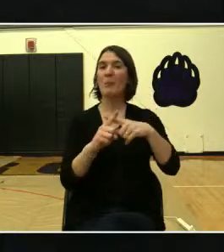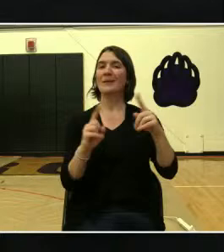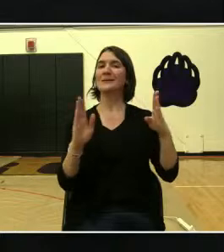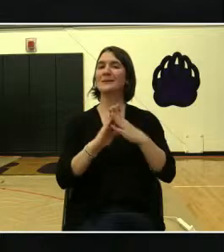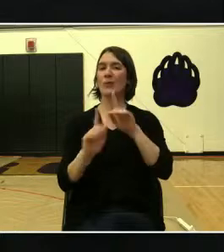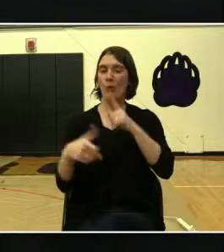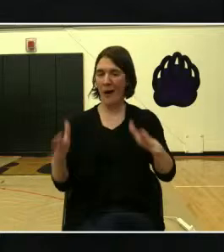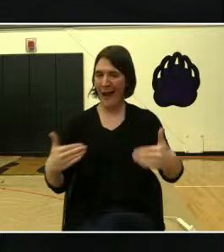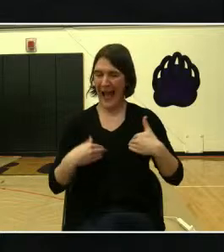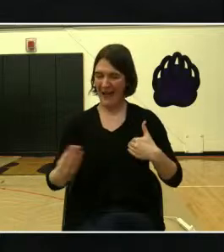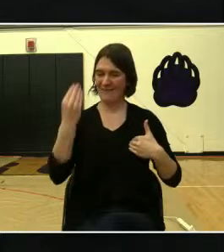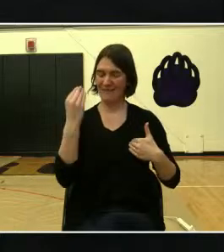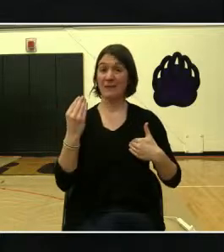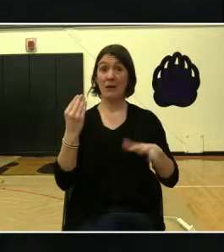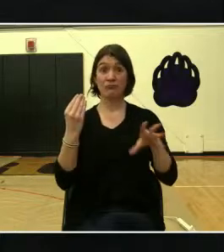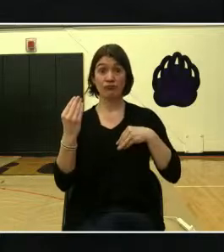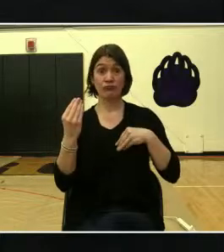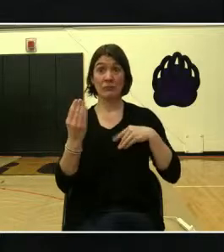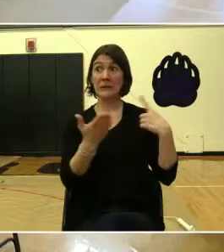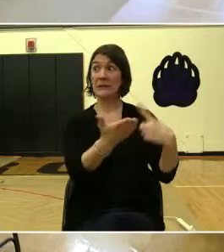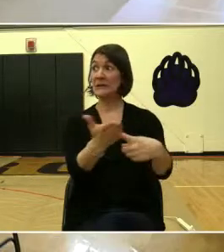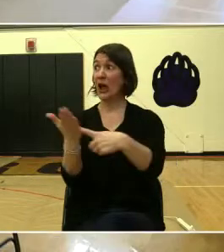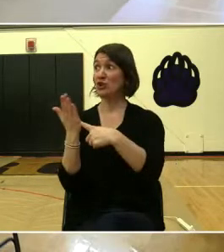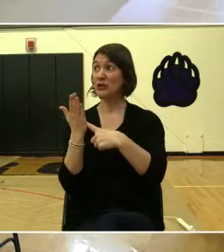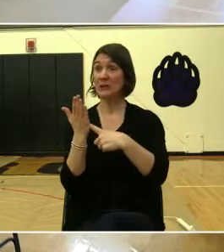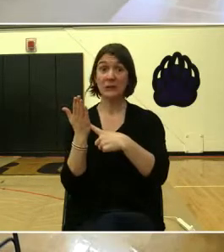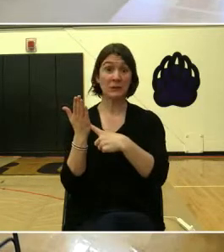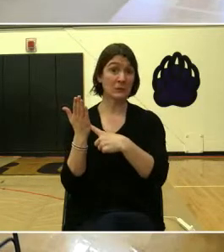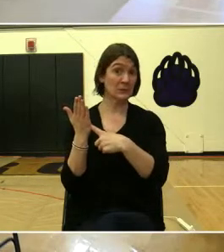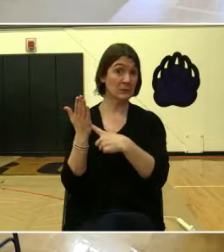posted on the town's website is there any